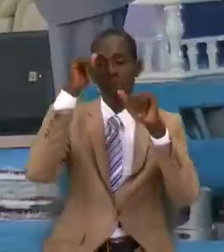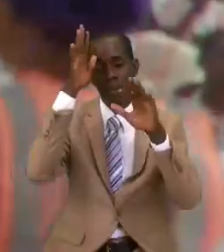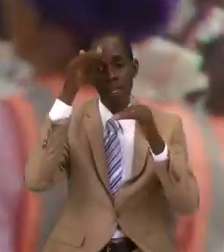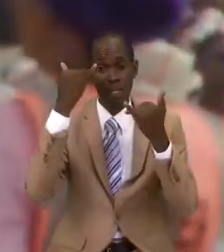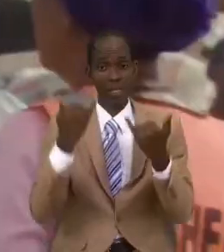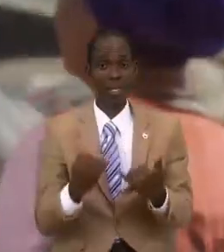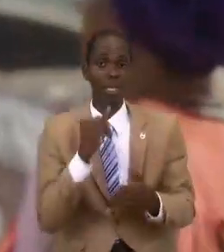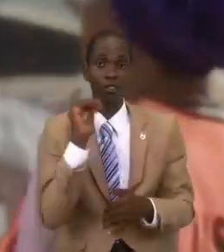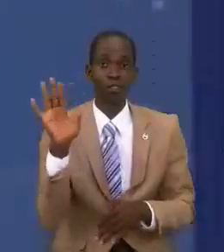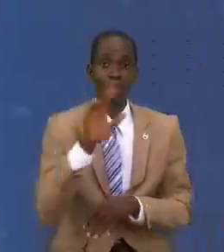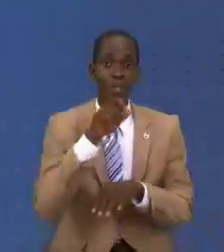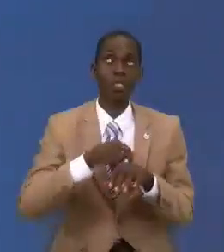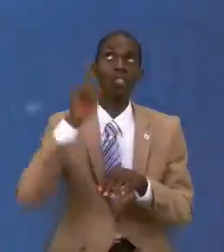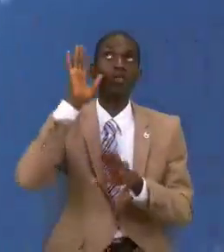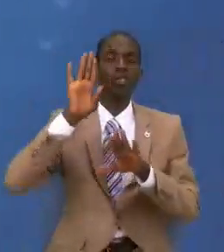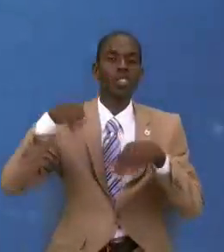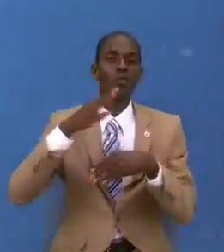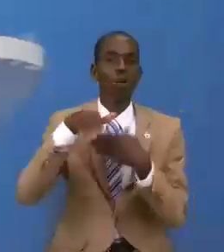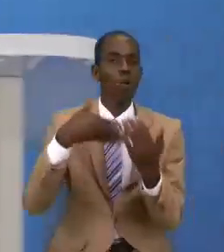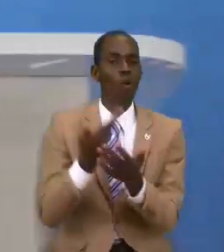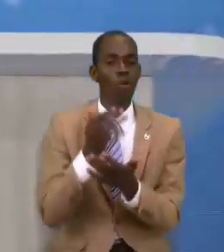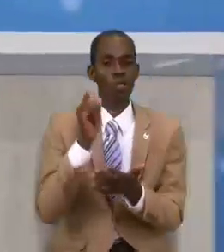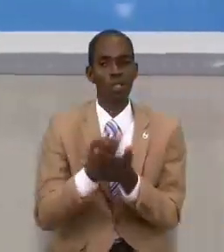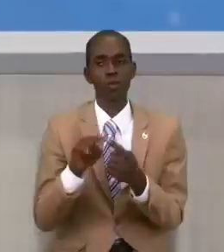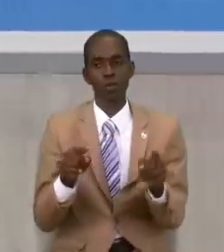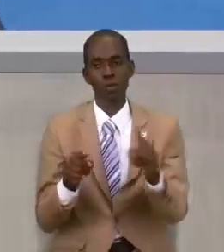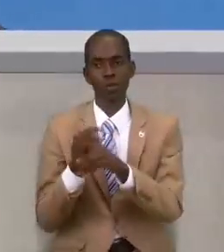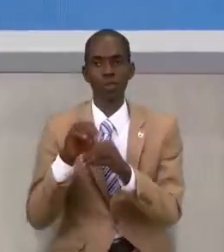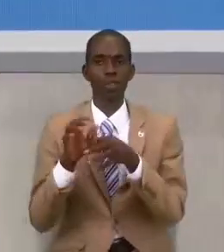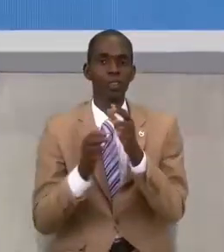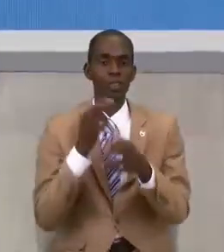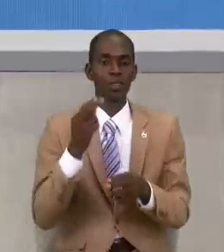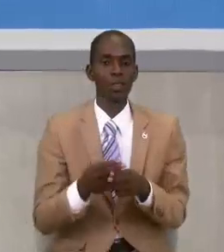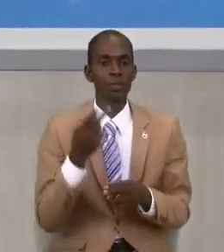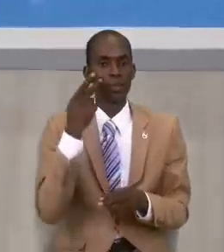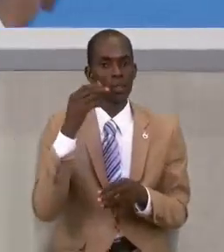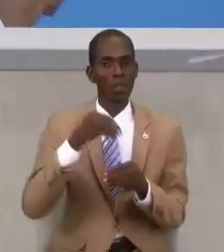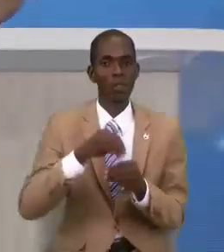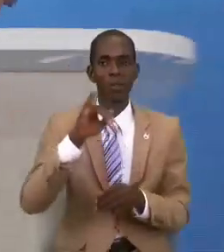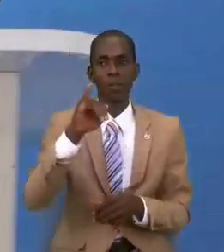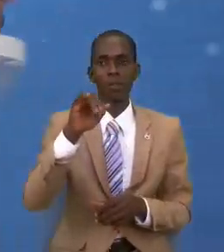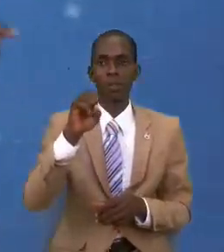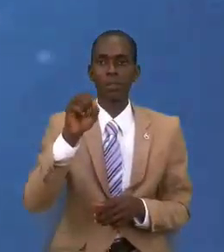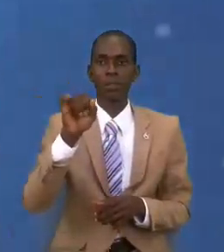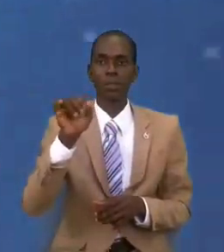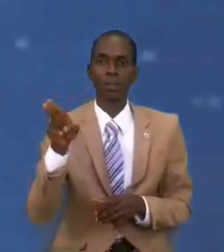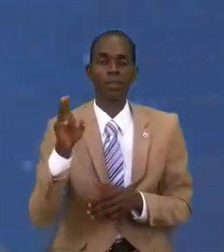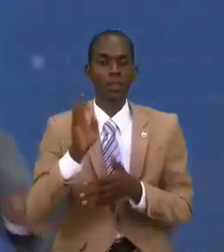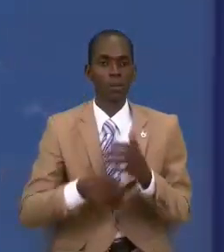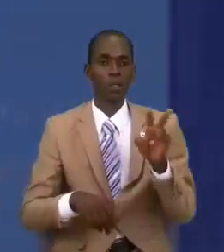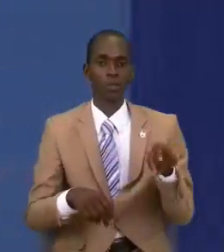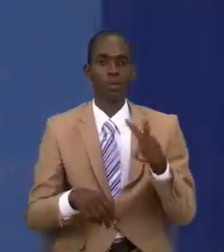name. We're looking at Isaiah chapter 22. Isaiah chapter 22, and I'm reading from verse